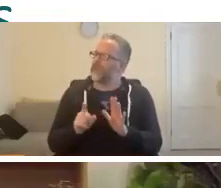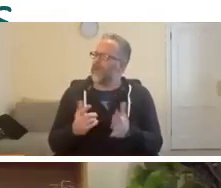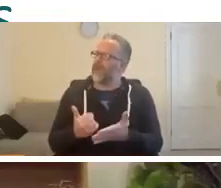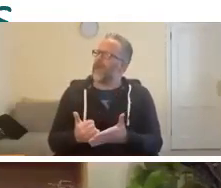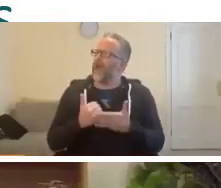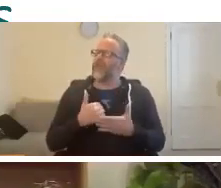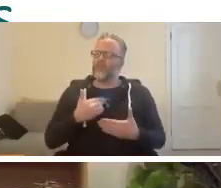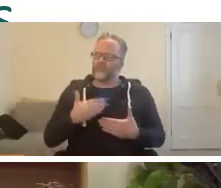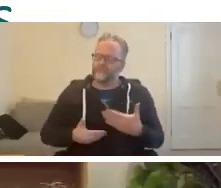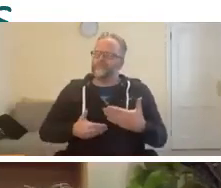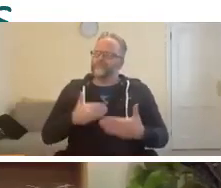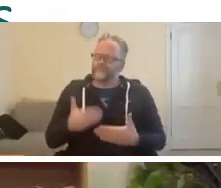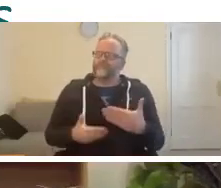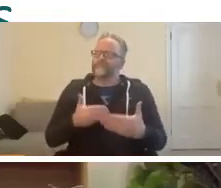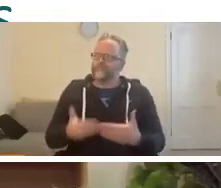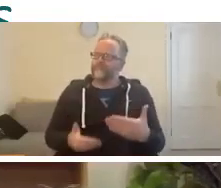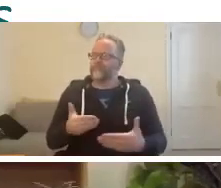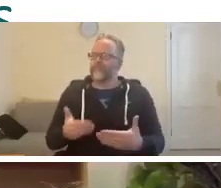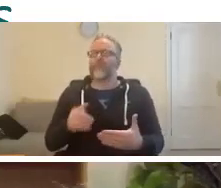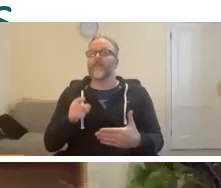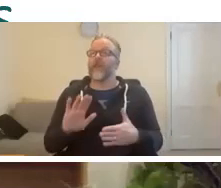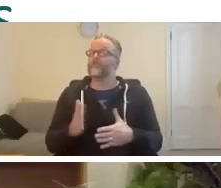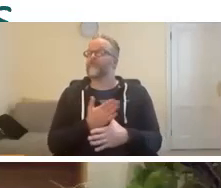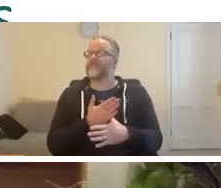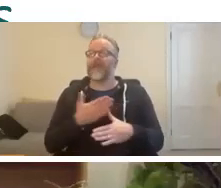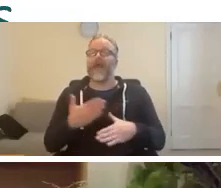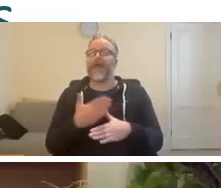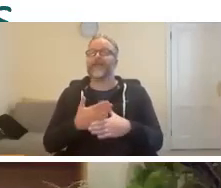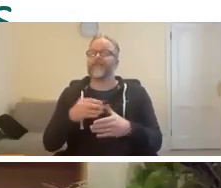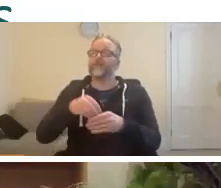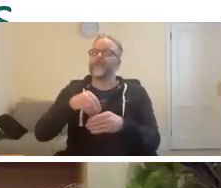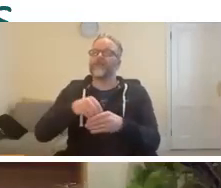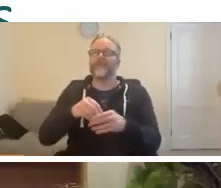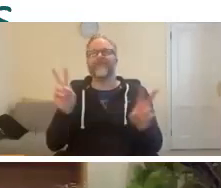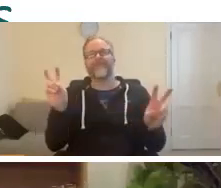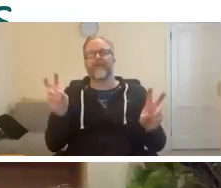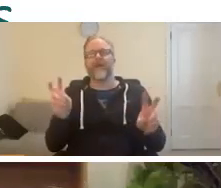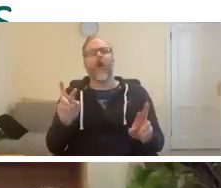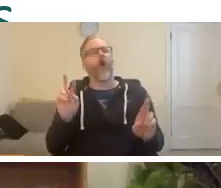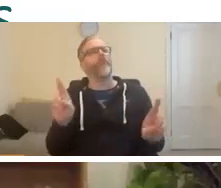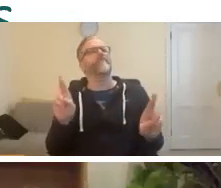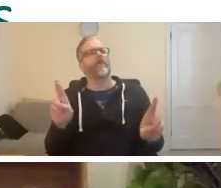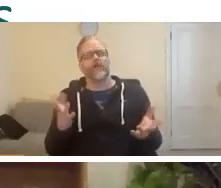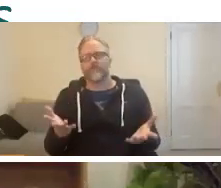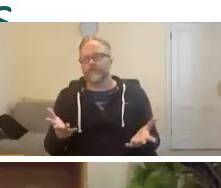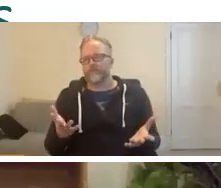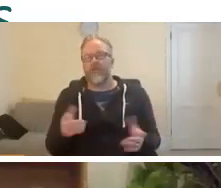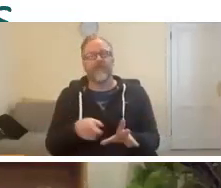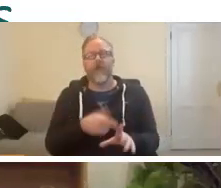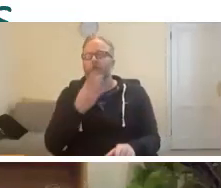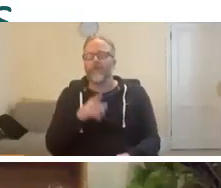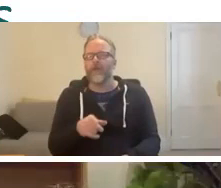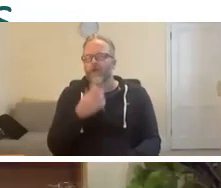help them. The original active ingredient was called being hopeful. Now, young